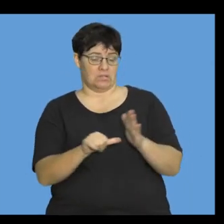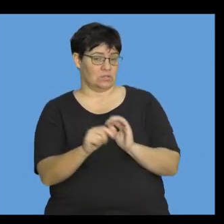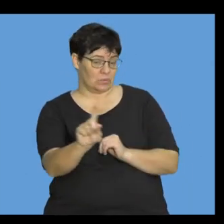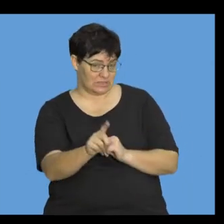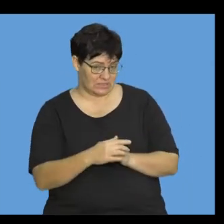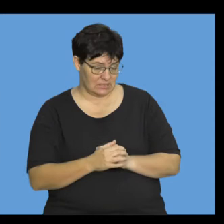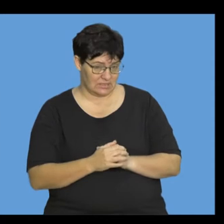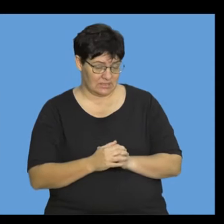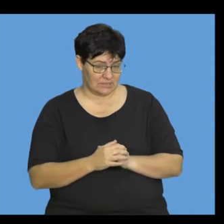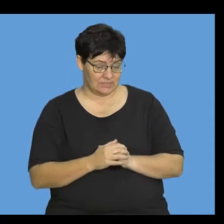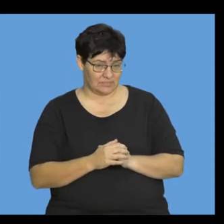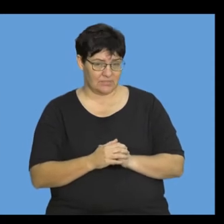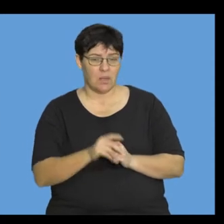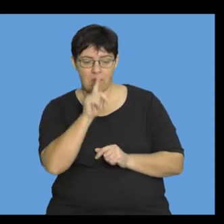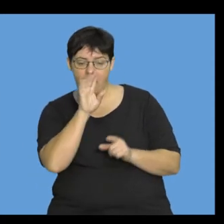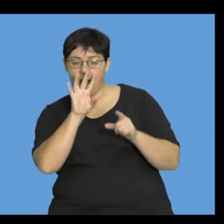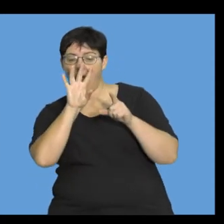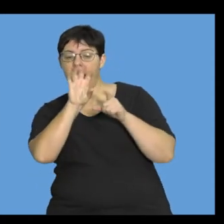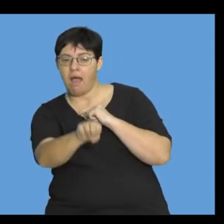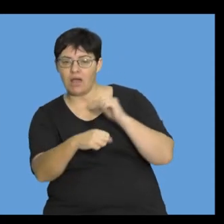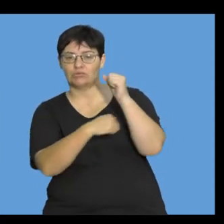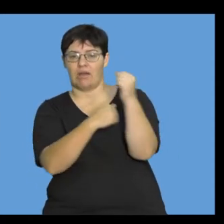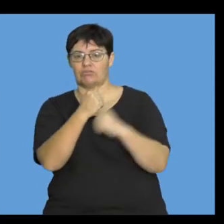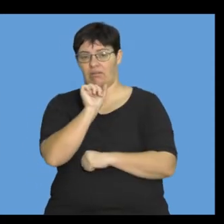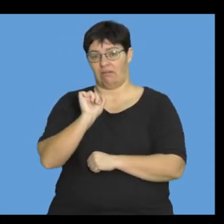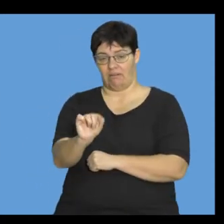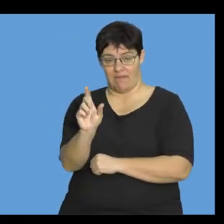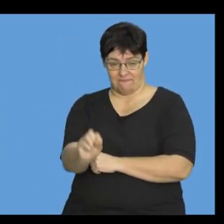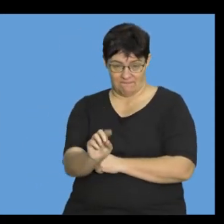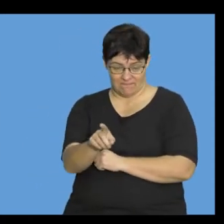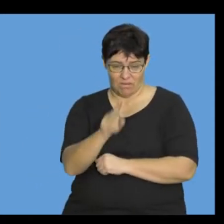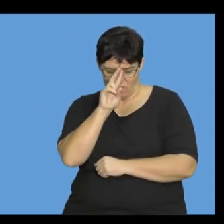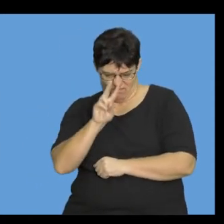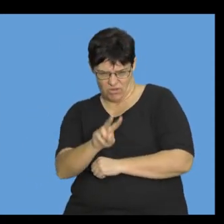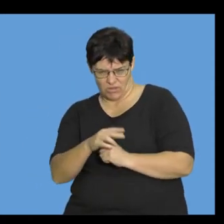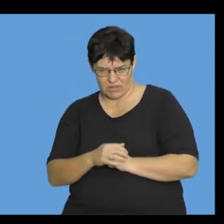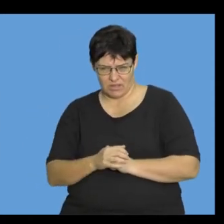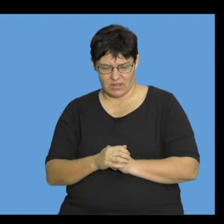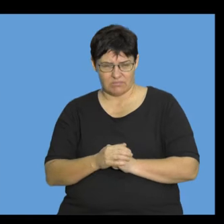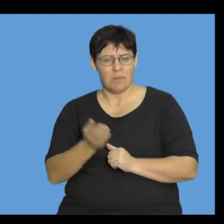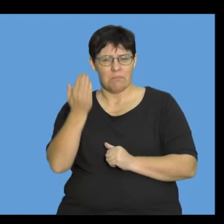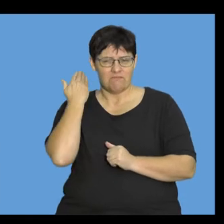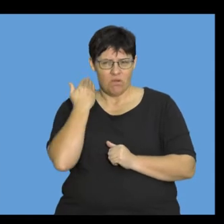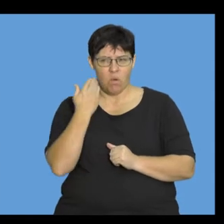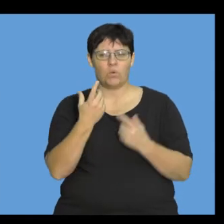that you are able to recognize the structure. Now, I want you to have a look at something. When we did